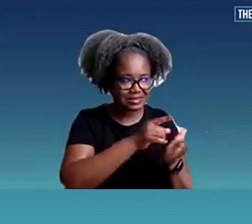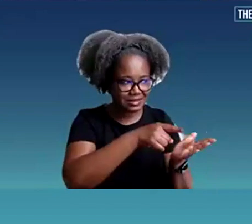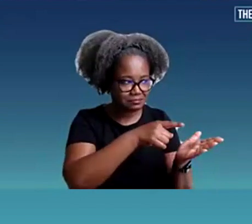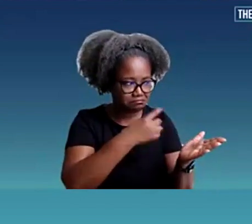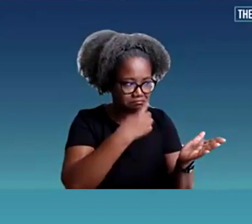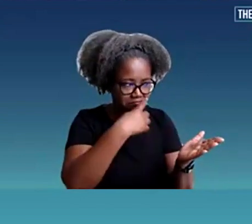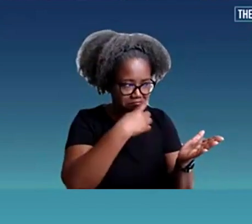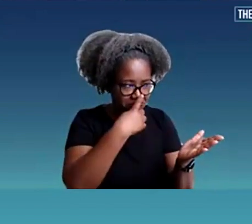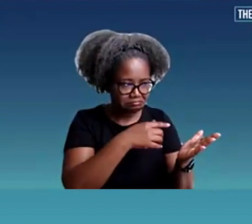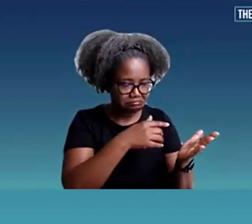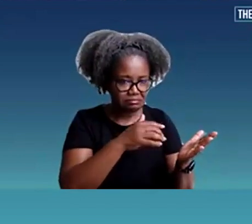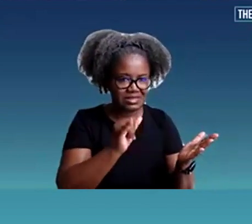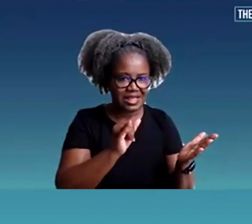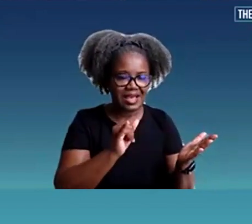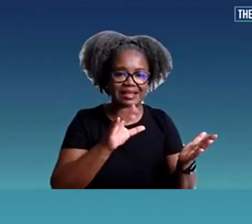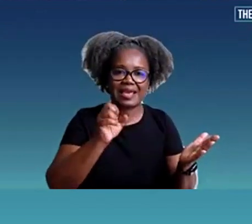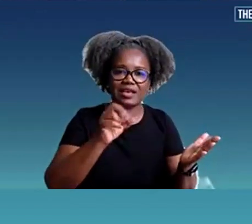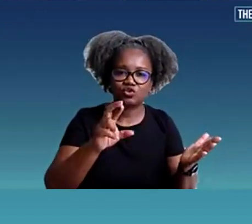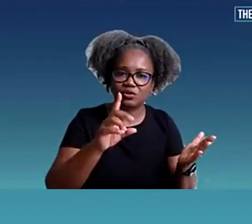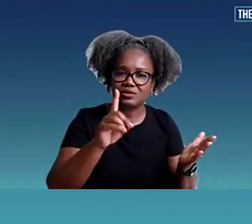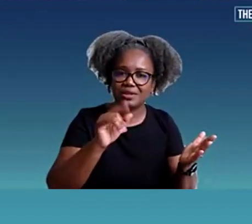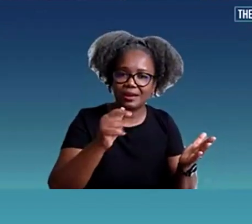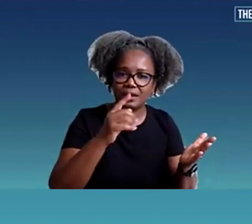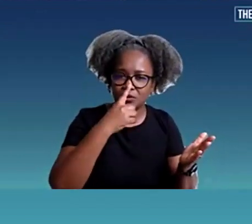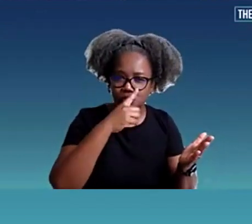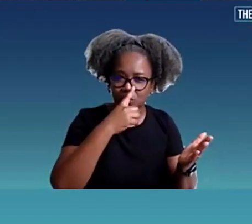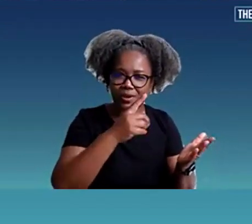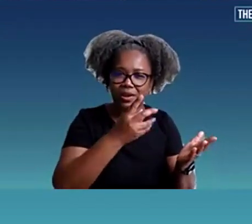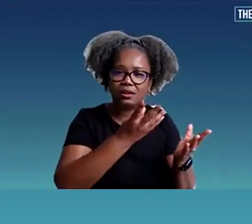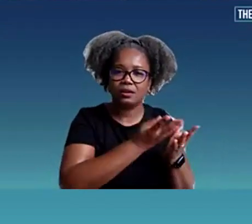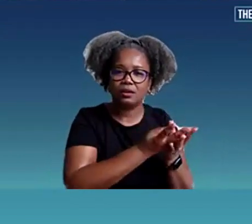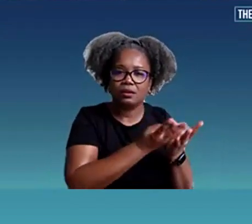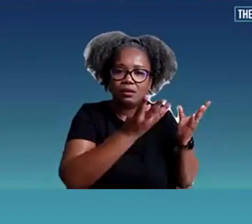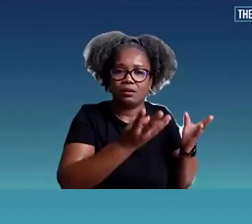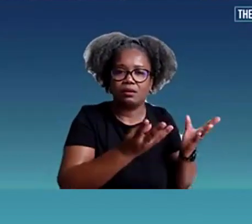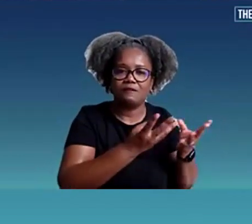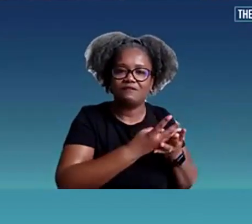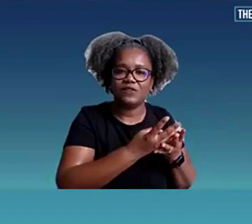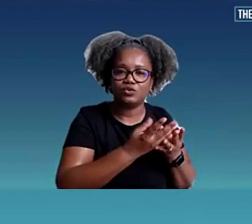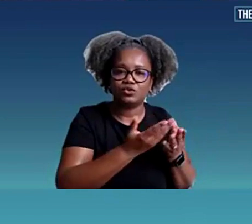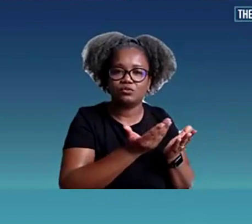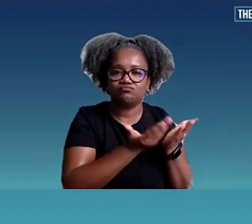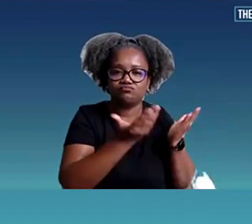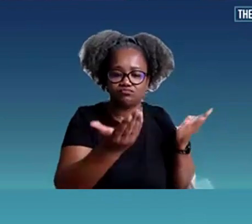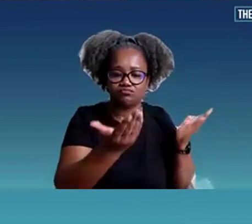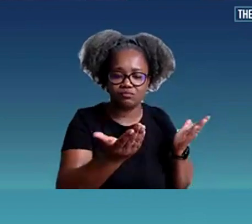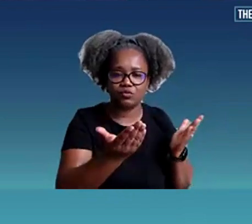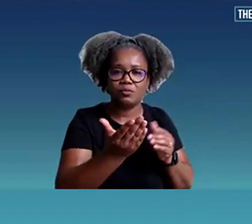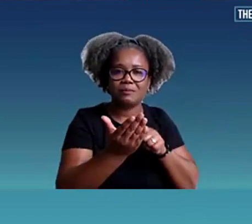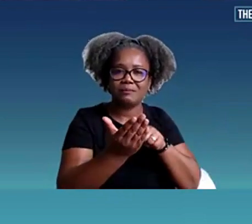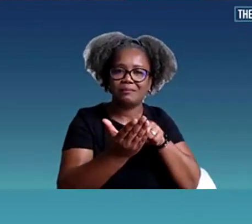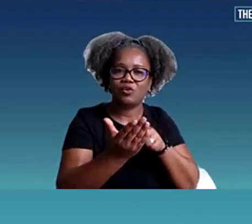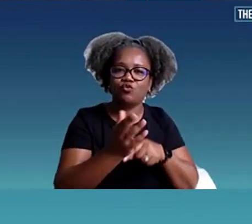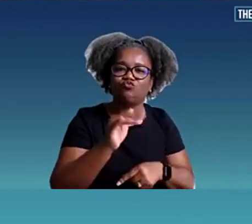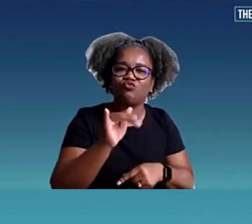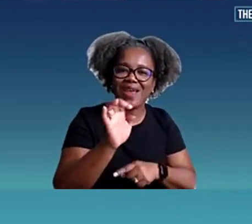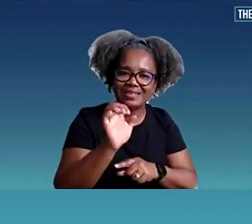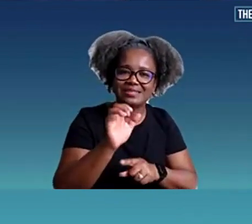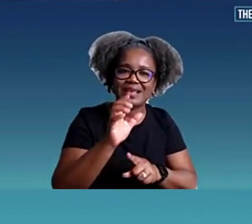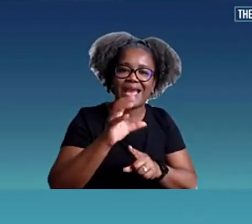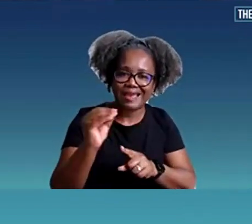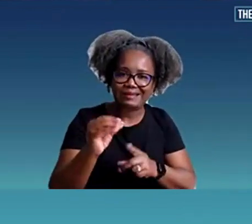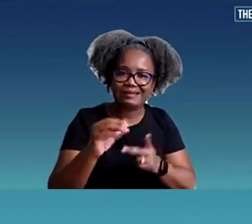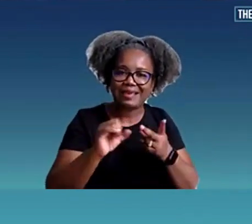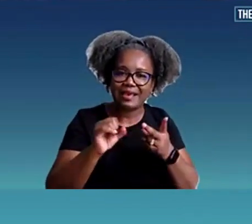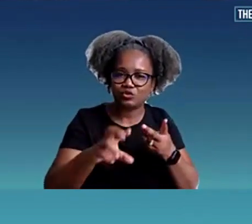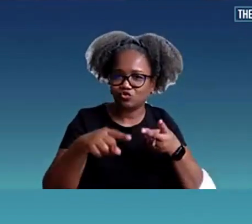race and ethnicity, and being able to break it out that way? But I Very think good. Dawn, I see you kind of chomping at the bit. I know you got